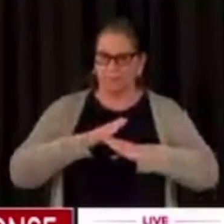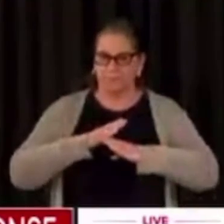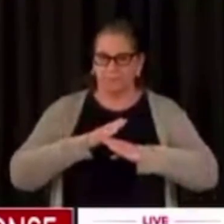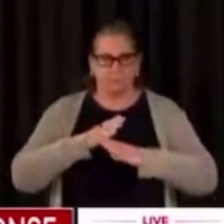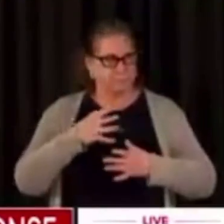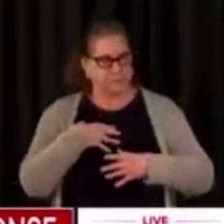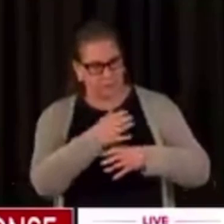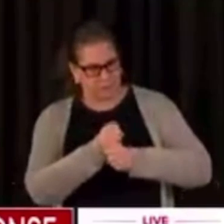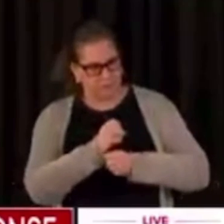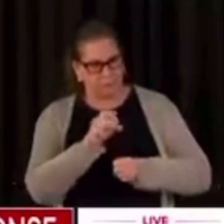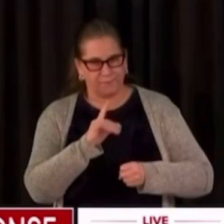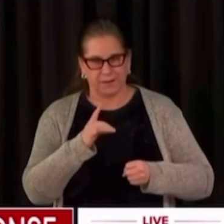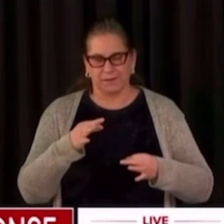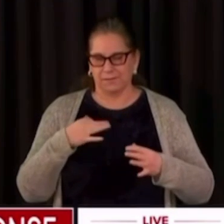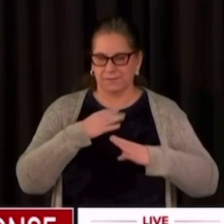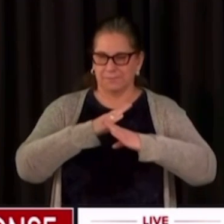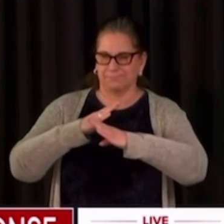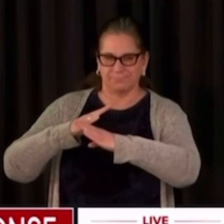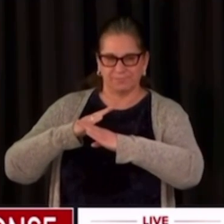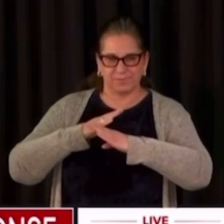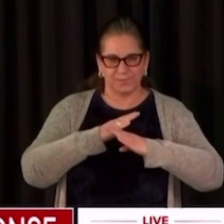the coronavirus. Go to